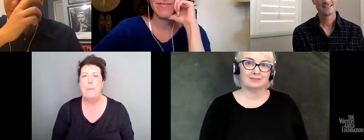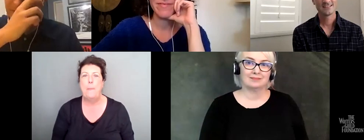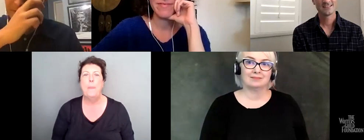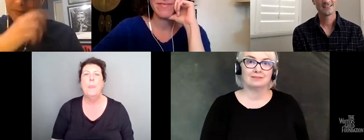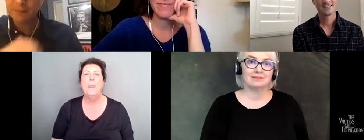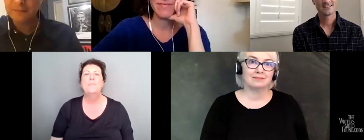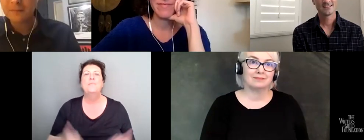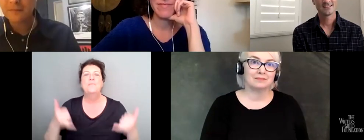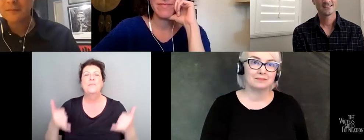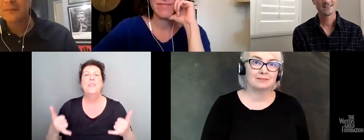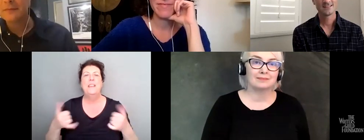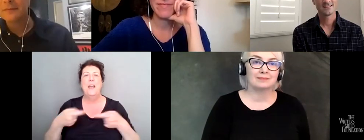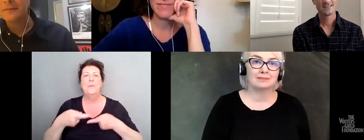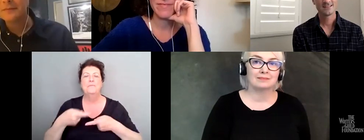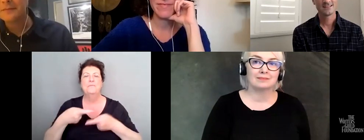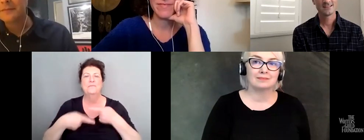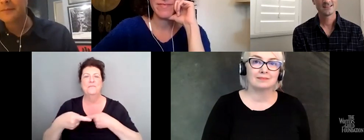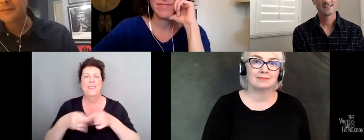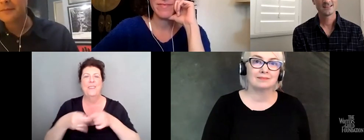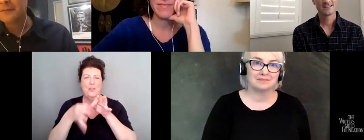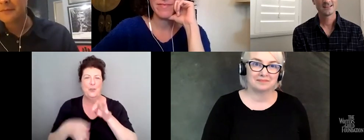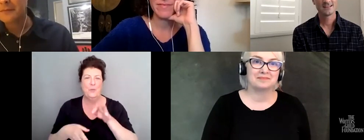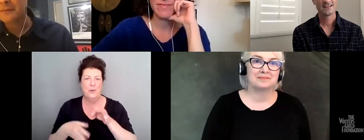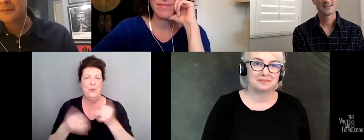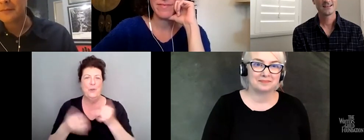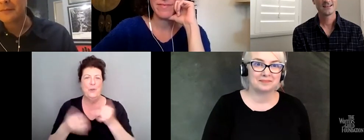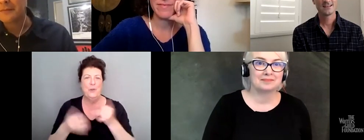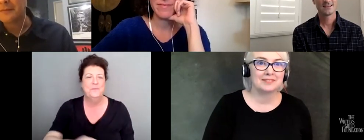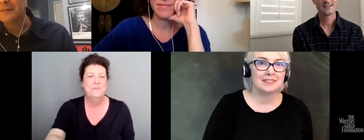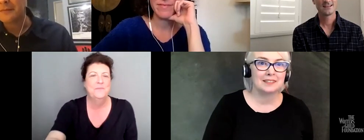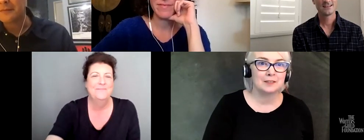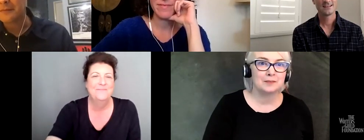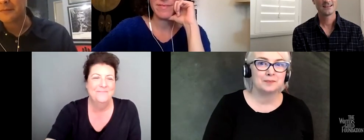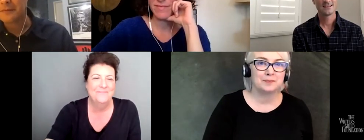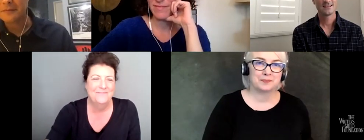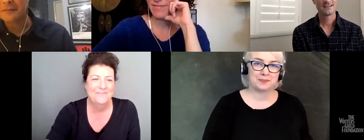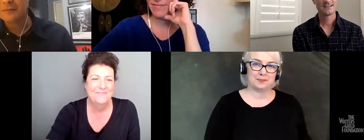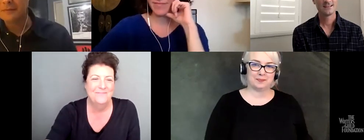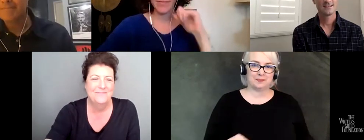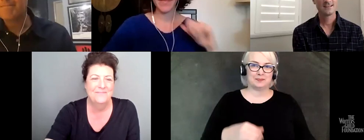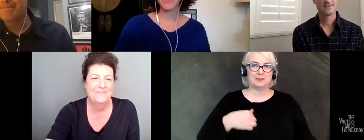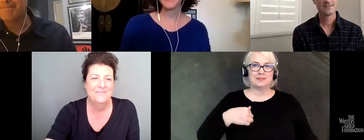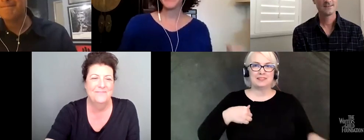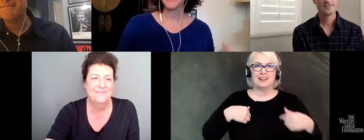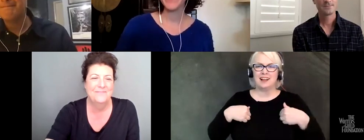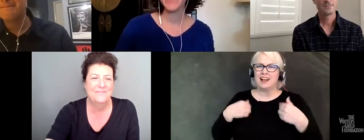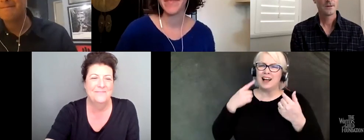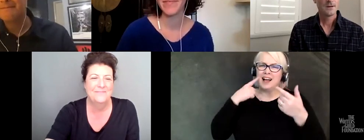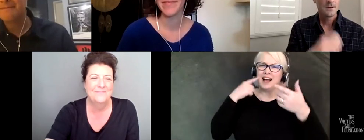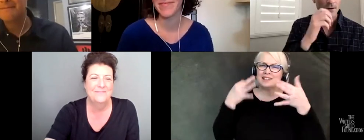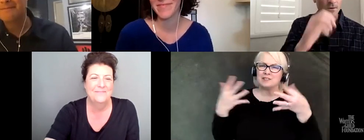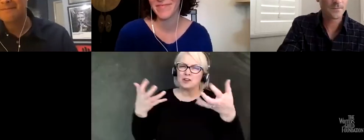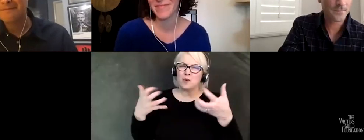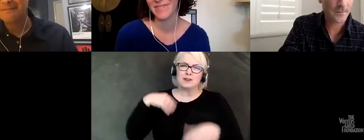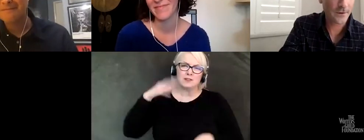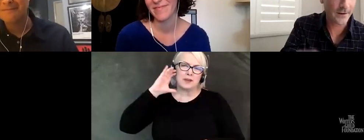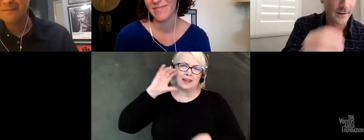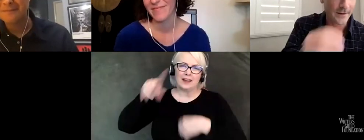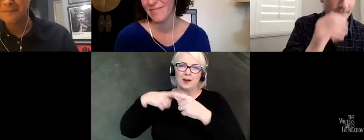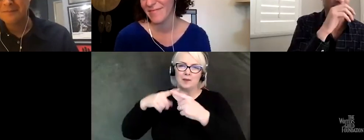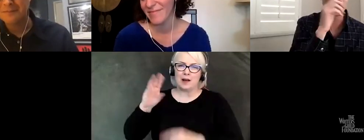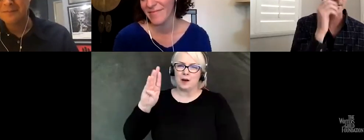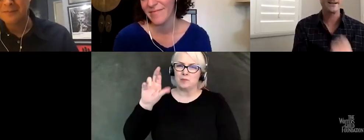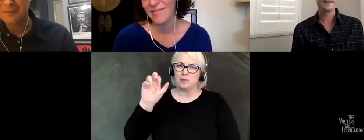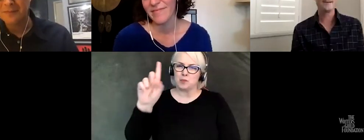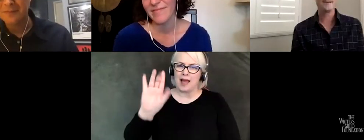Well, anything else to add? Wait, I will, I definitely want to hear about Brad's experience writing. Yeah, Brad, come on. Oh yeah. Okay.